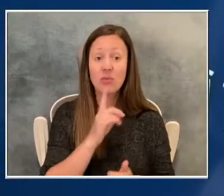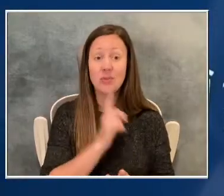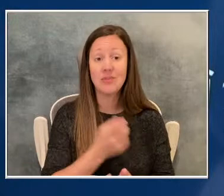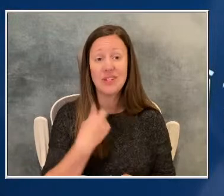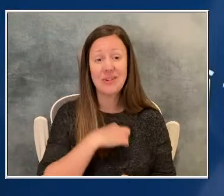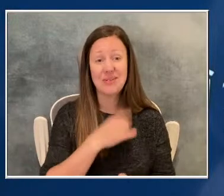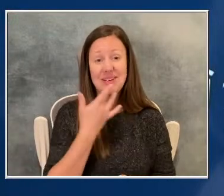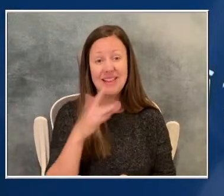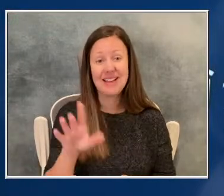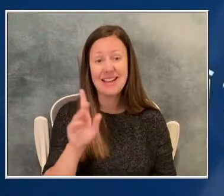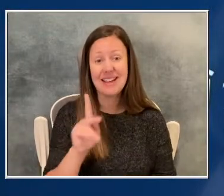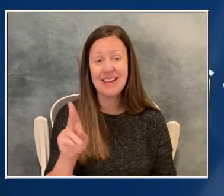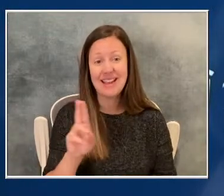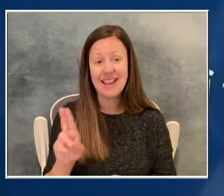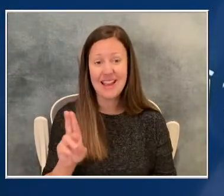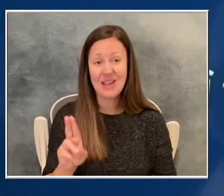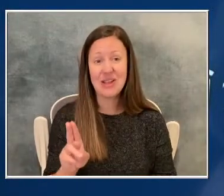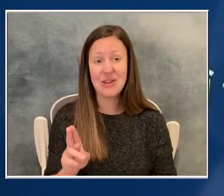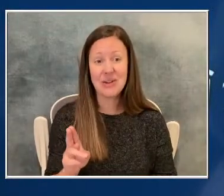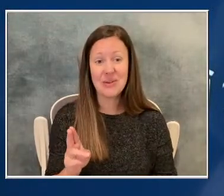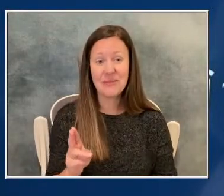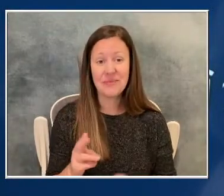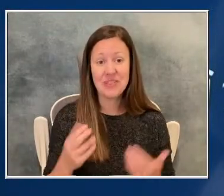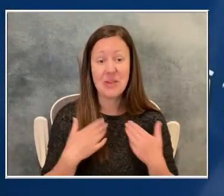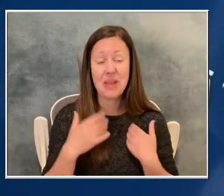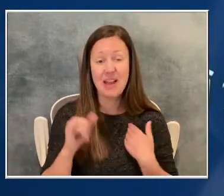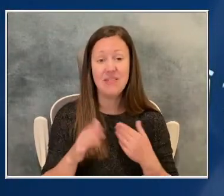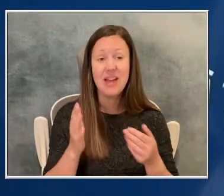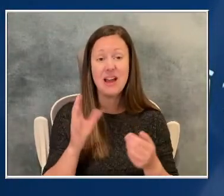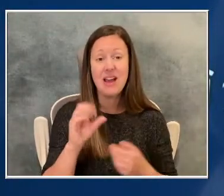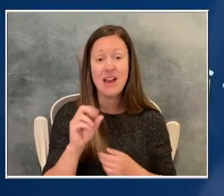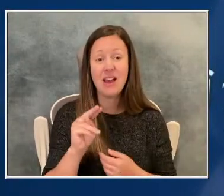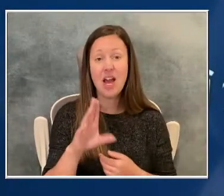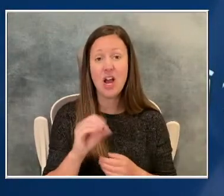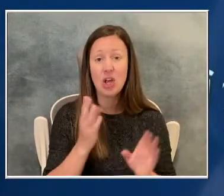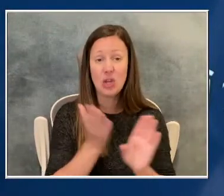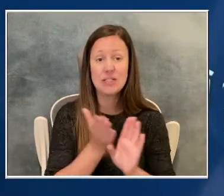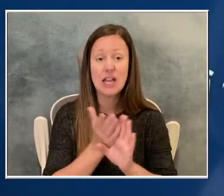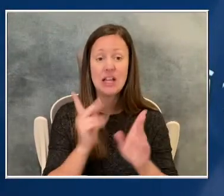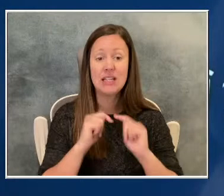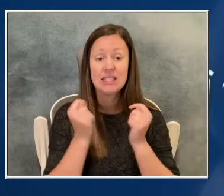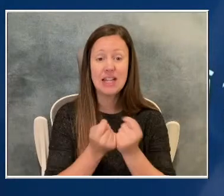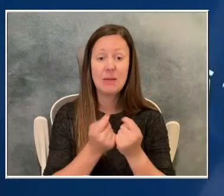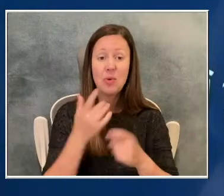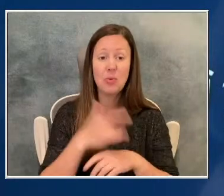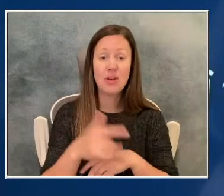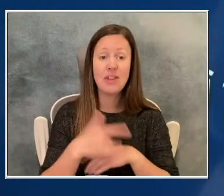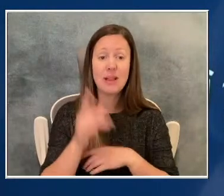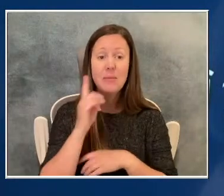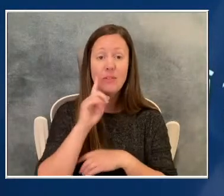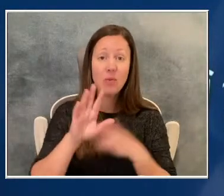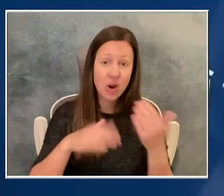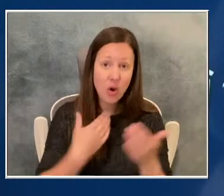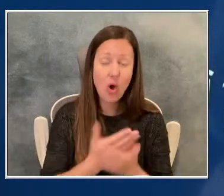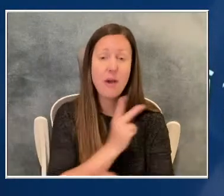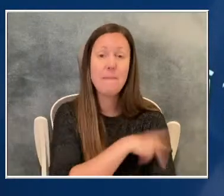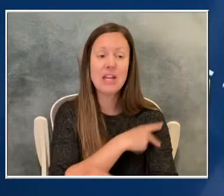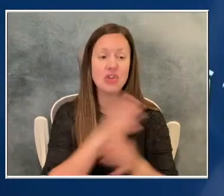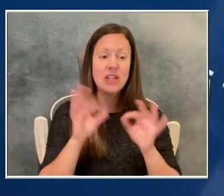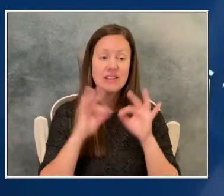KU Cancer Center that there's a oncopsychology team. So we are available to all patients and families and